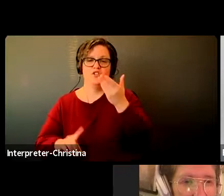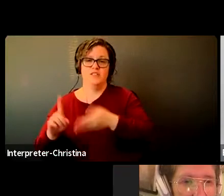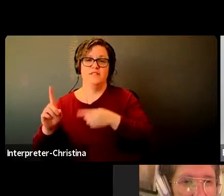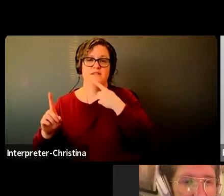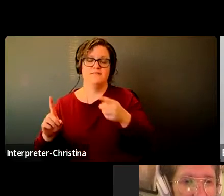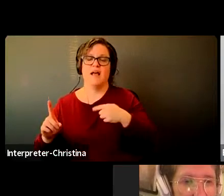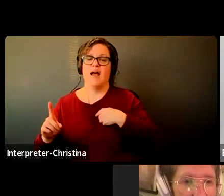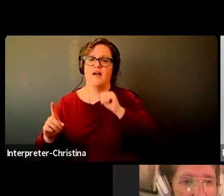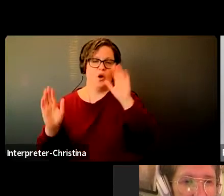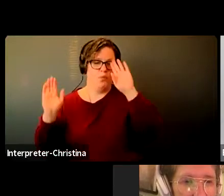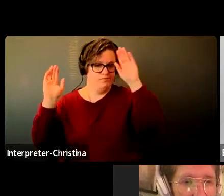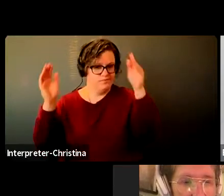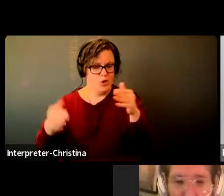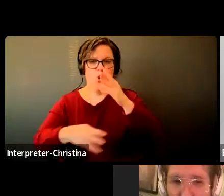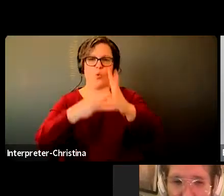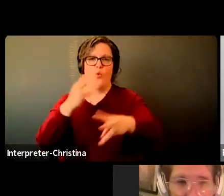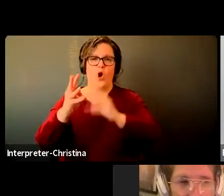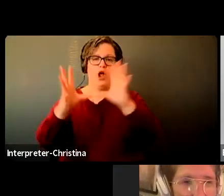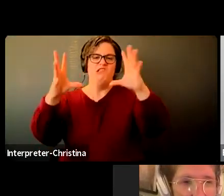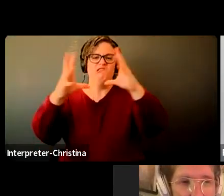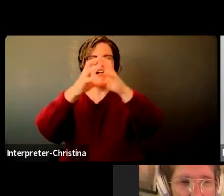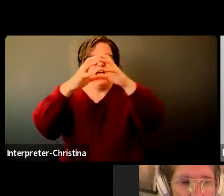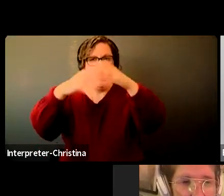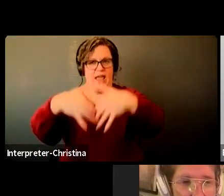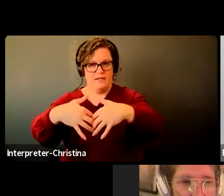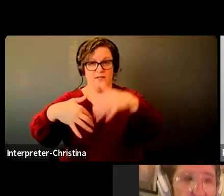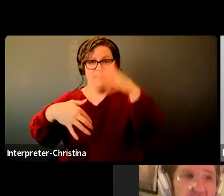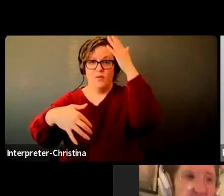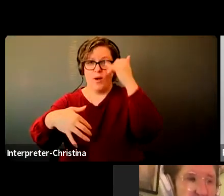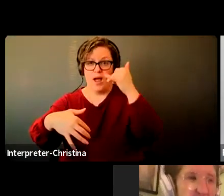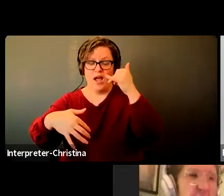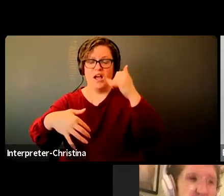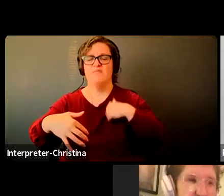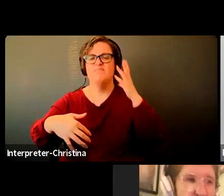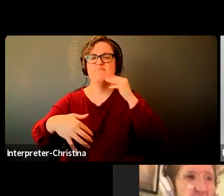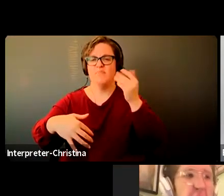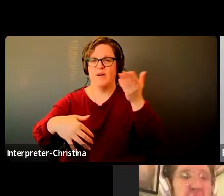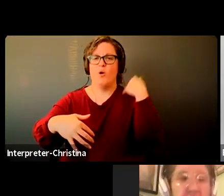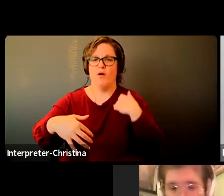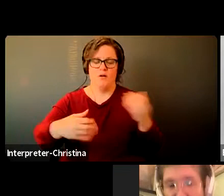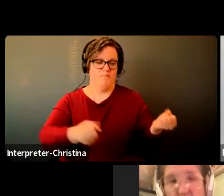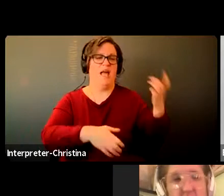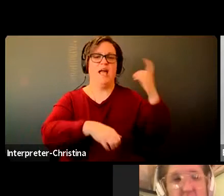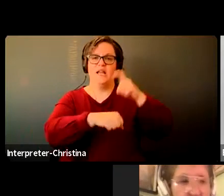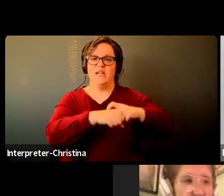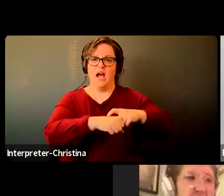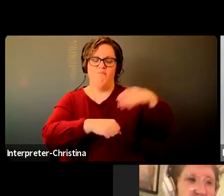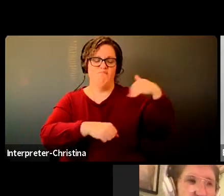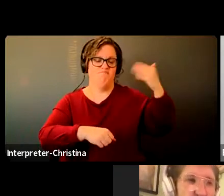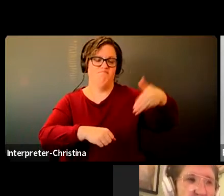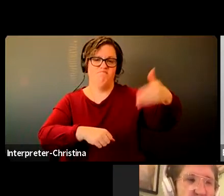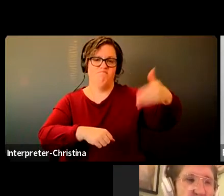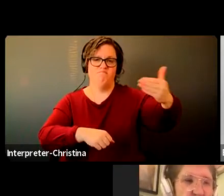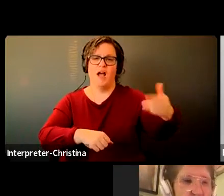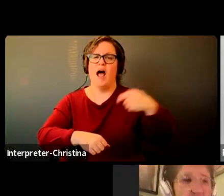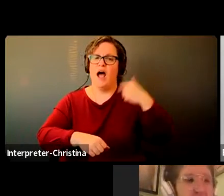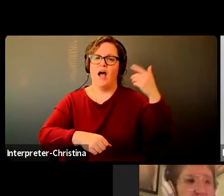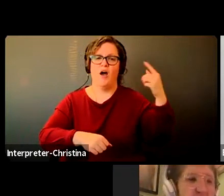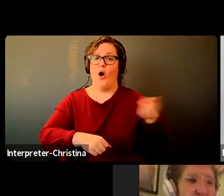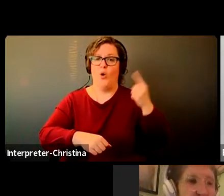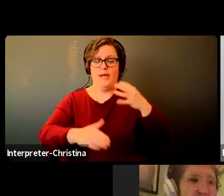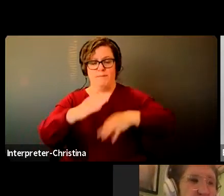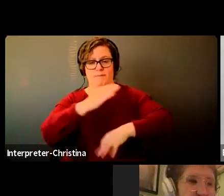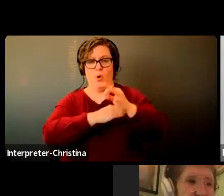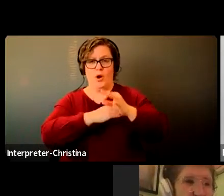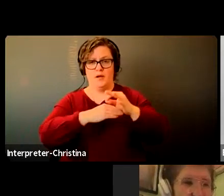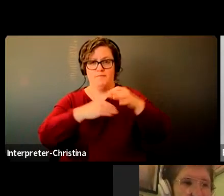ending because for me, the world has ended many times and got, you know, and I woke up the next day and reinvented it or something, I'm